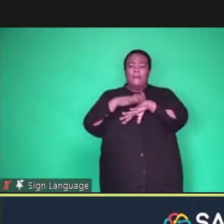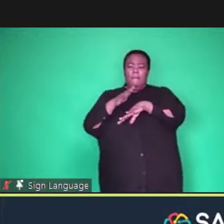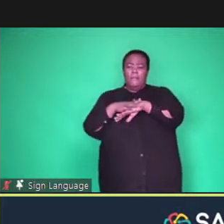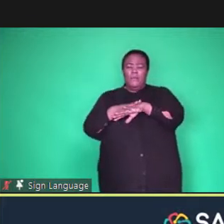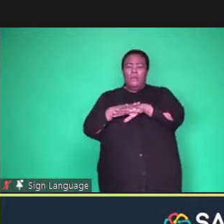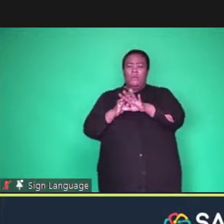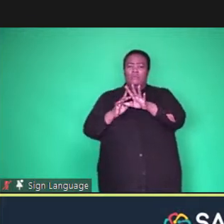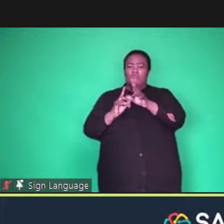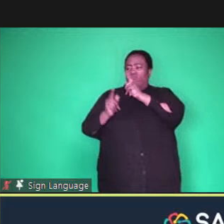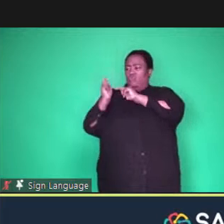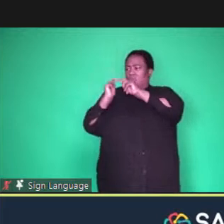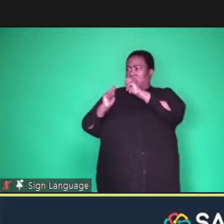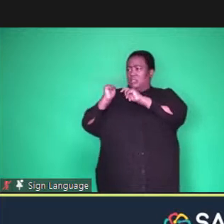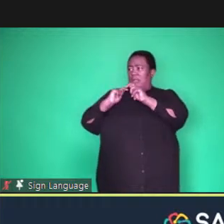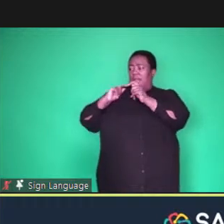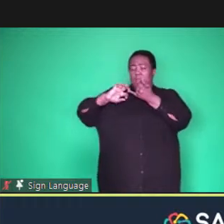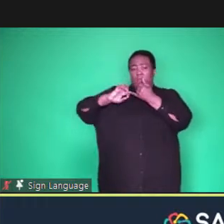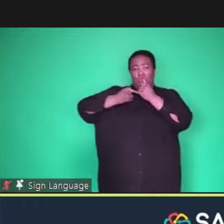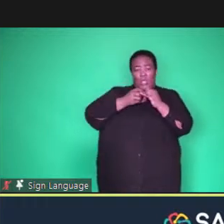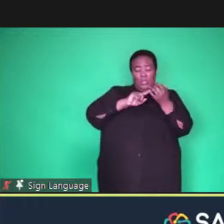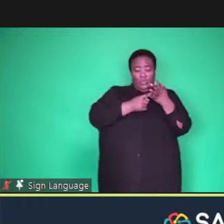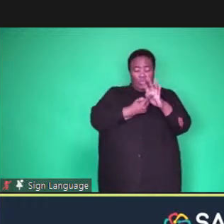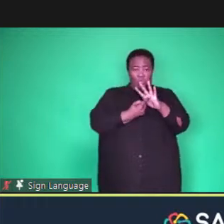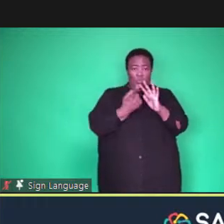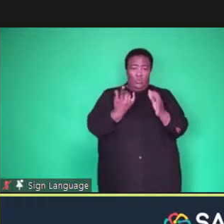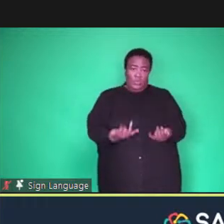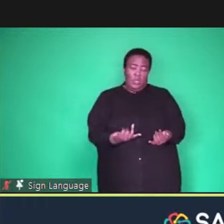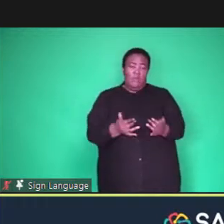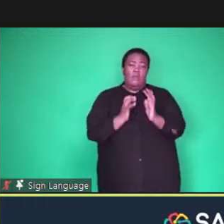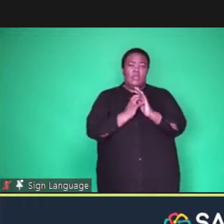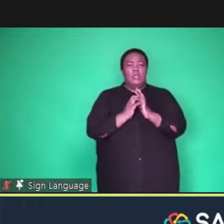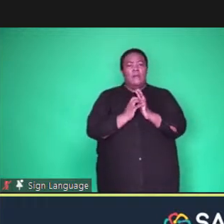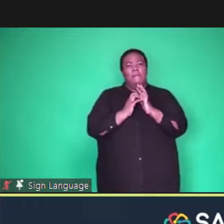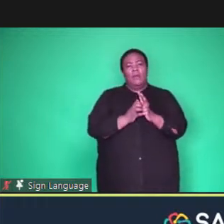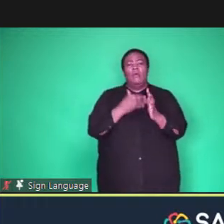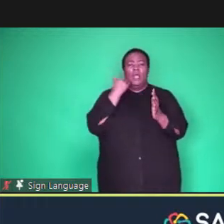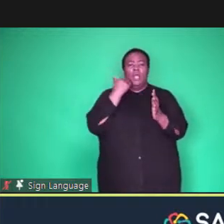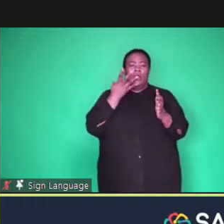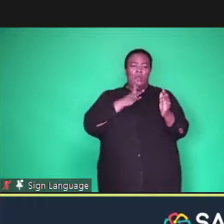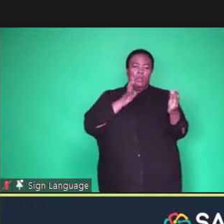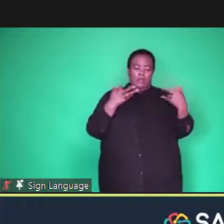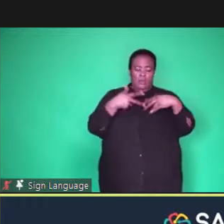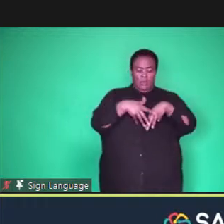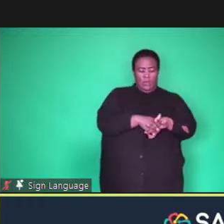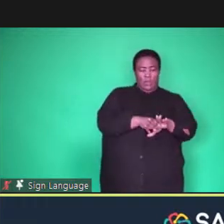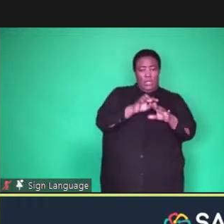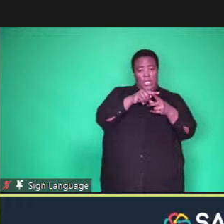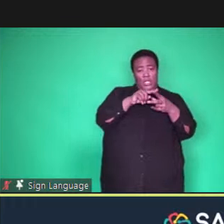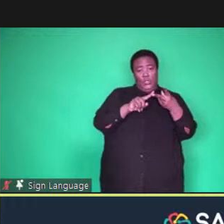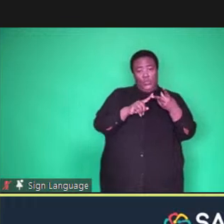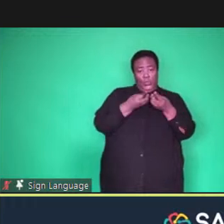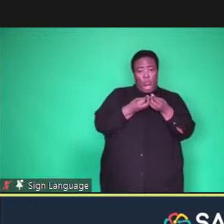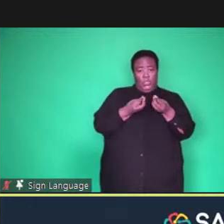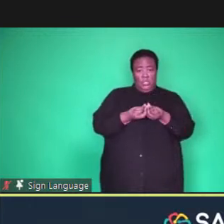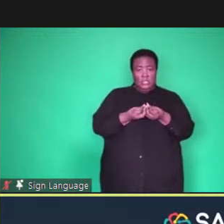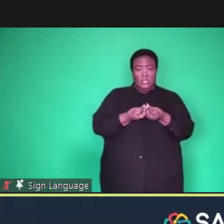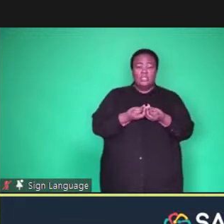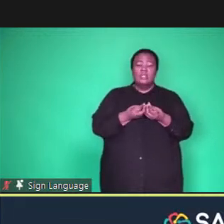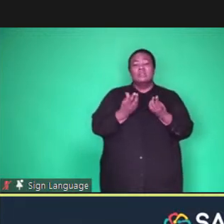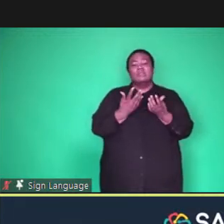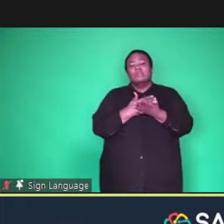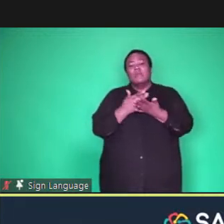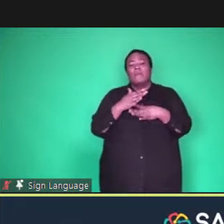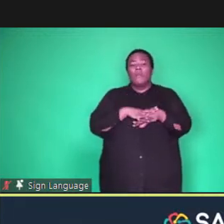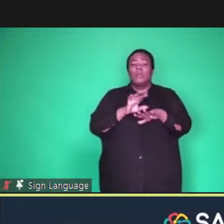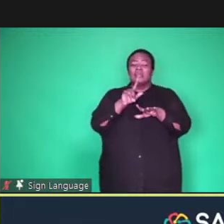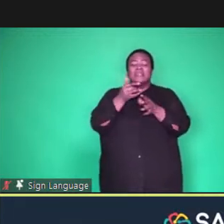is what I'm going to try and show you now an example of, in order to try and integrate these two things, which are somewhat separate